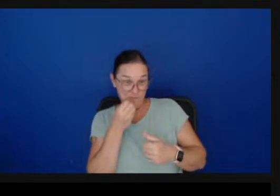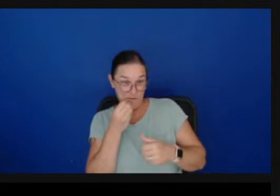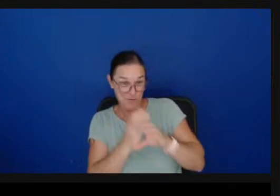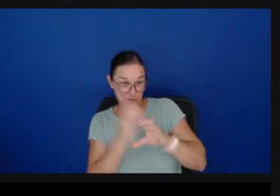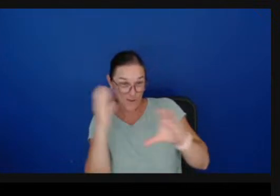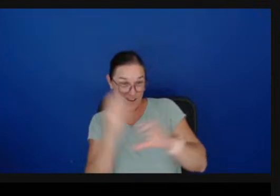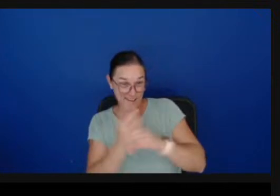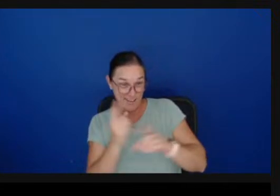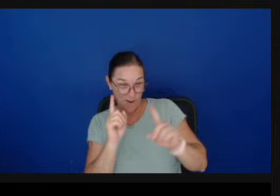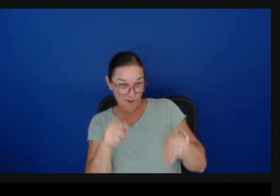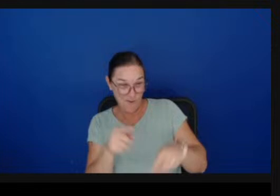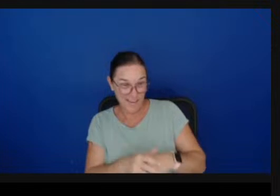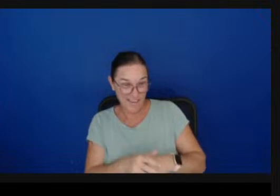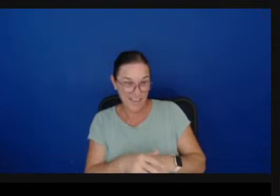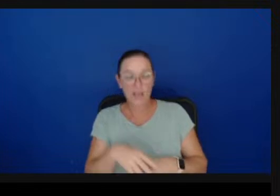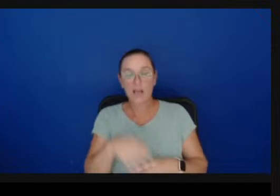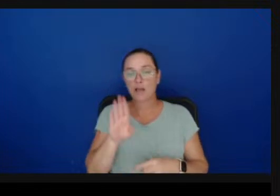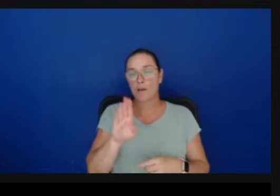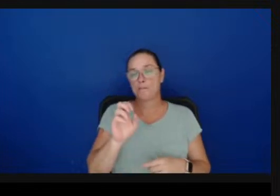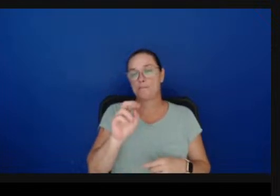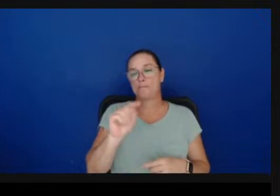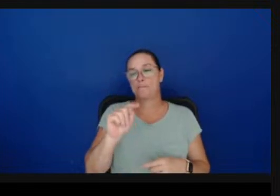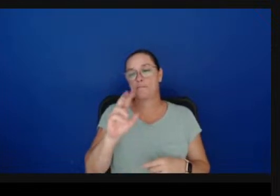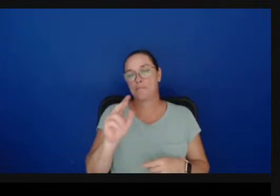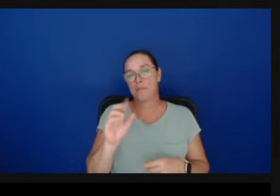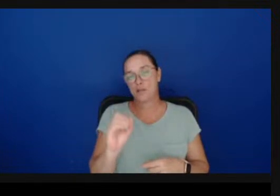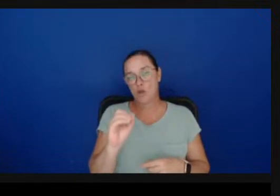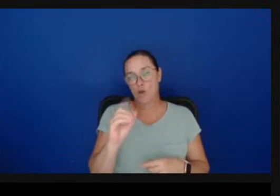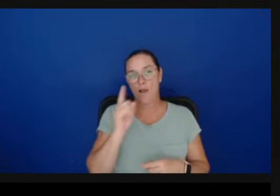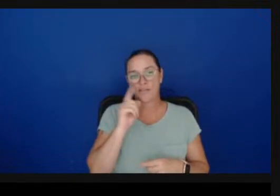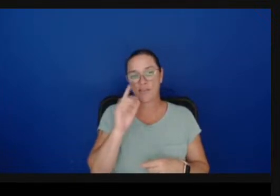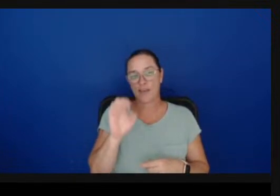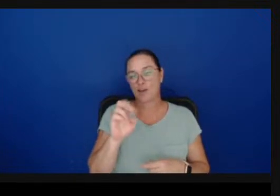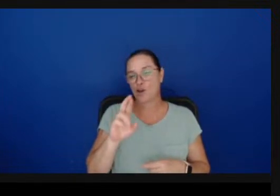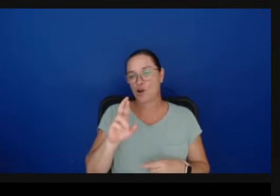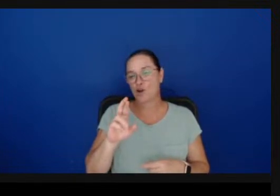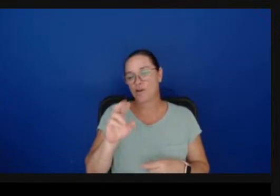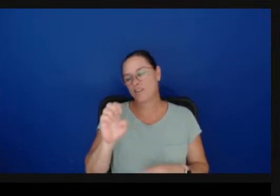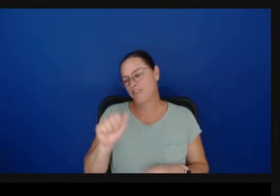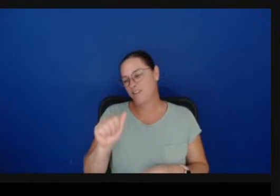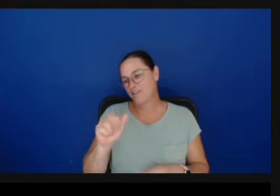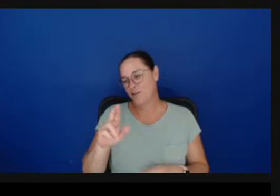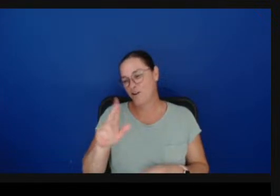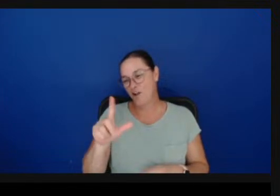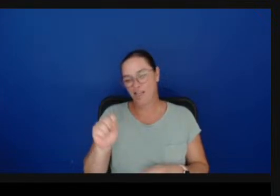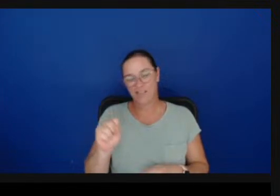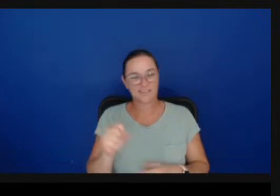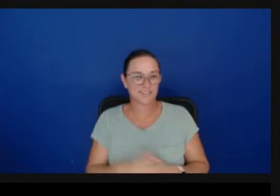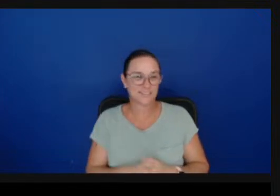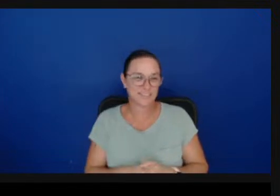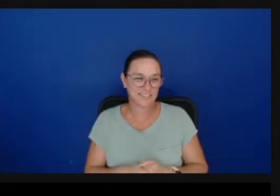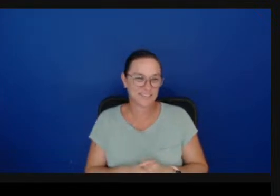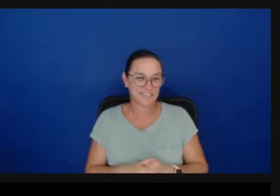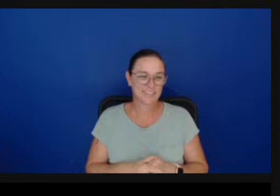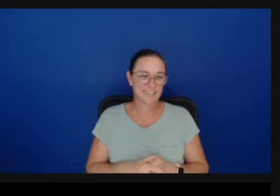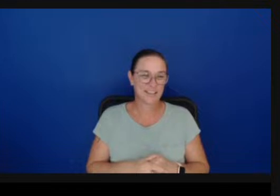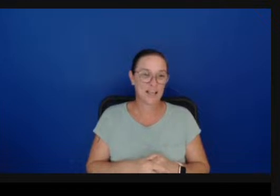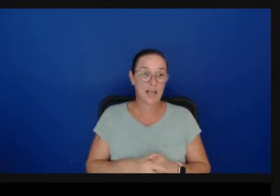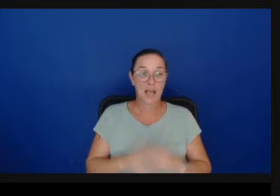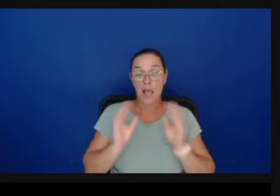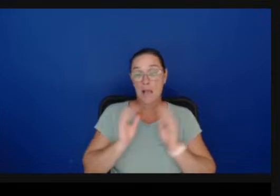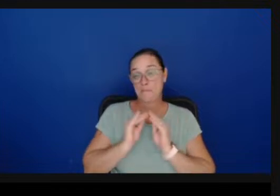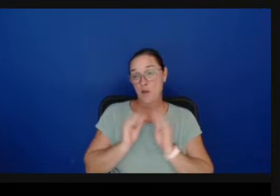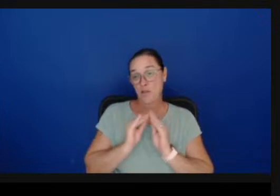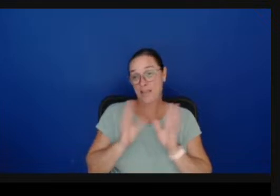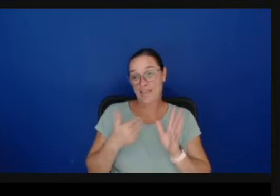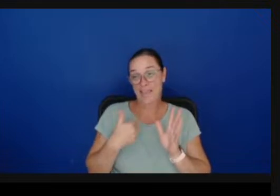up? It's a bento. It's a bento. I think from Earl's, I think is the name of the place. All right on. Apparently they have